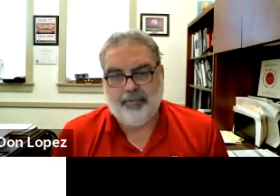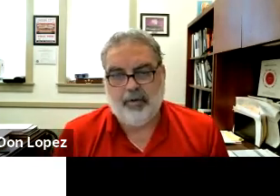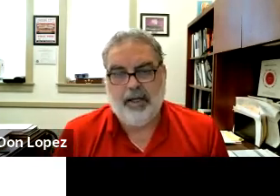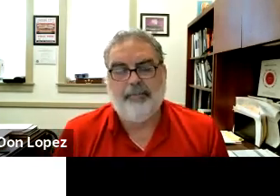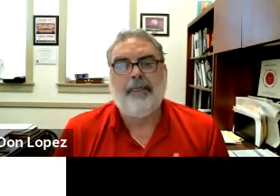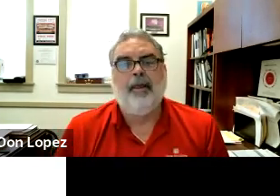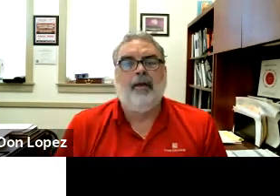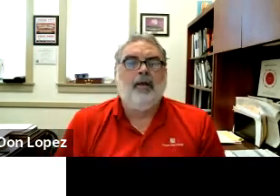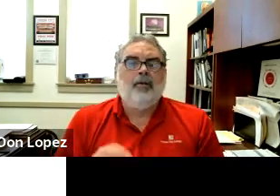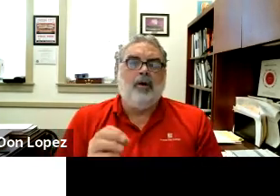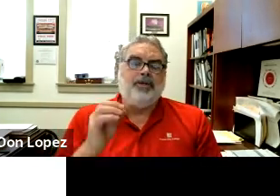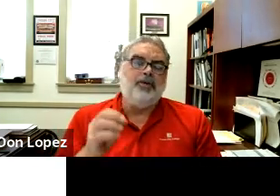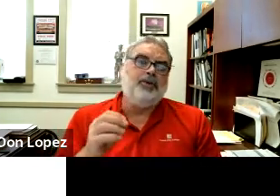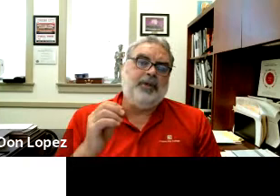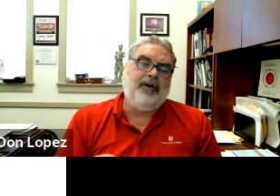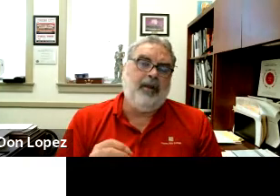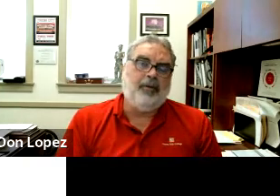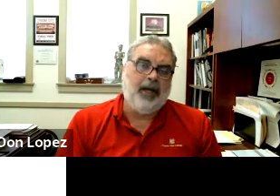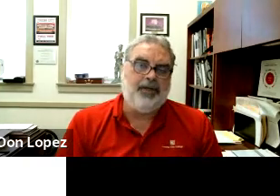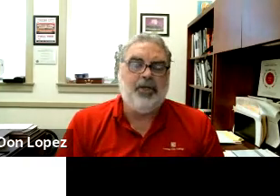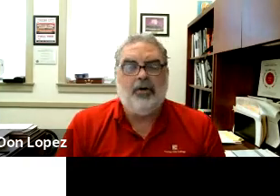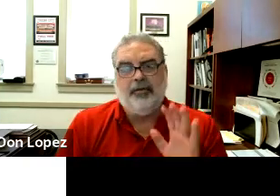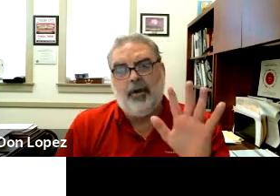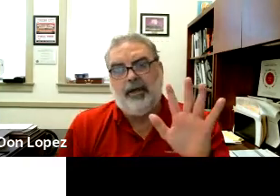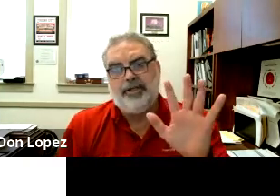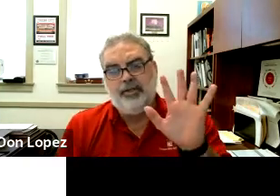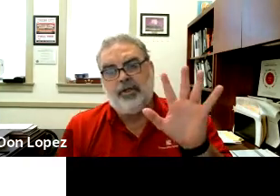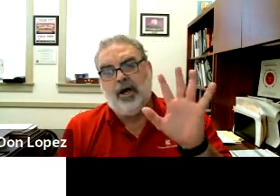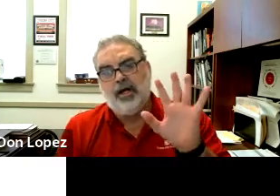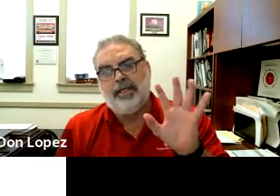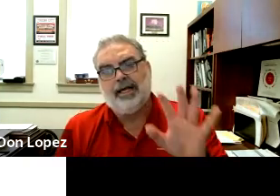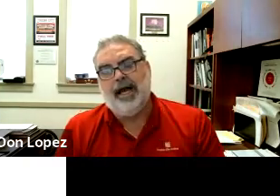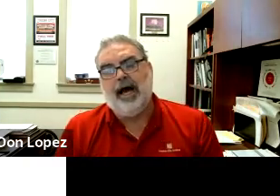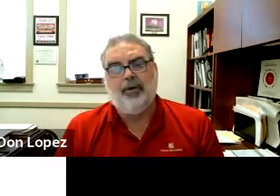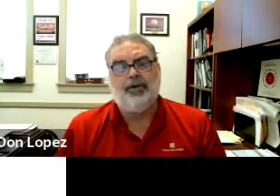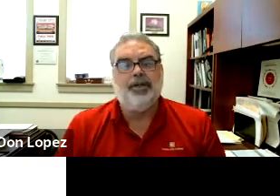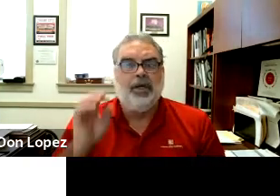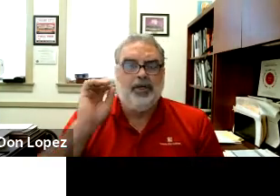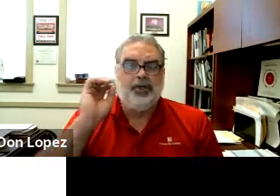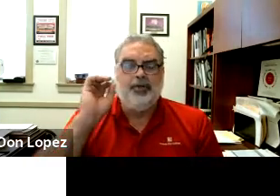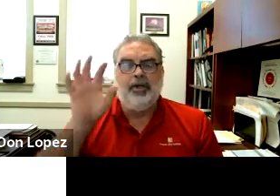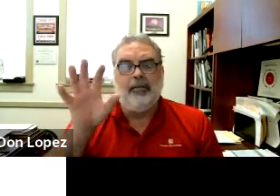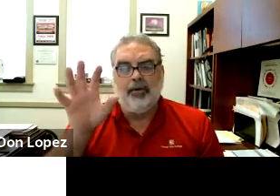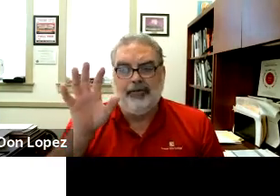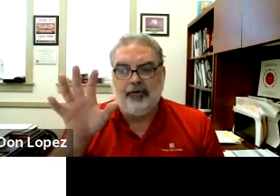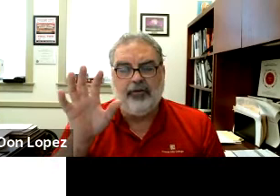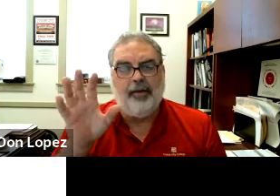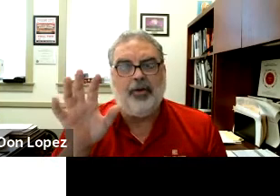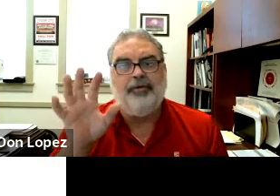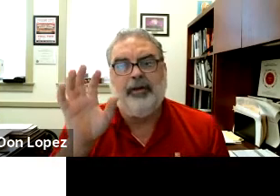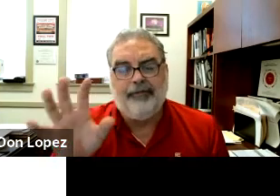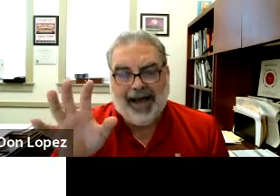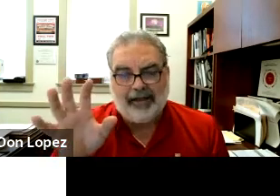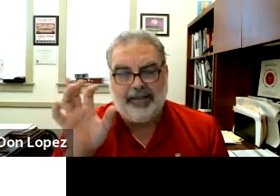hours, okay? What we do is we develop a ratio of the weekly student contact hours to the number of